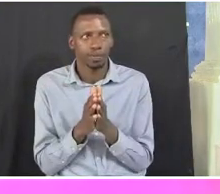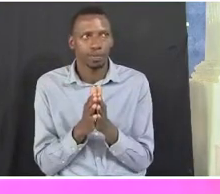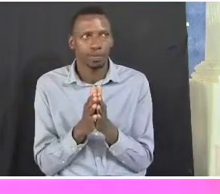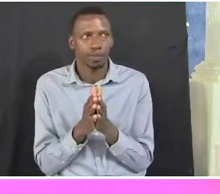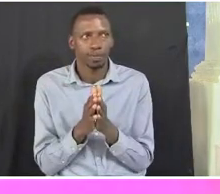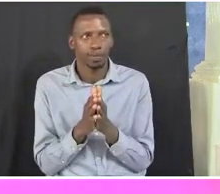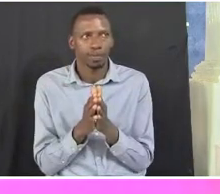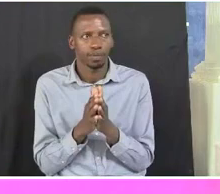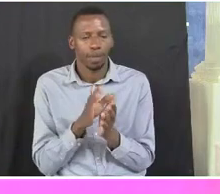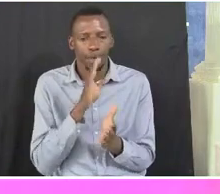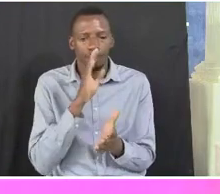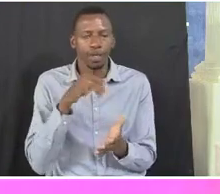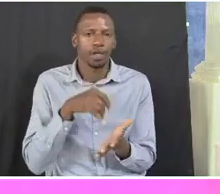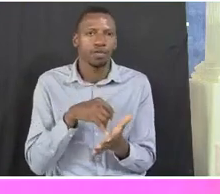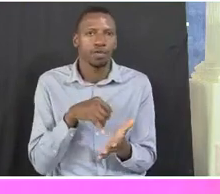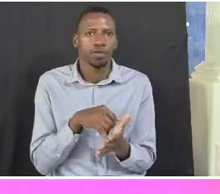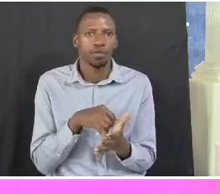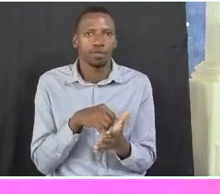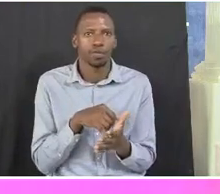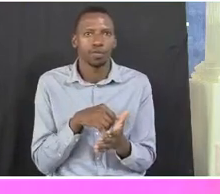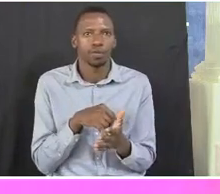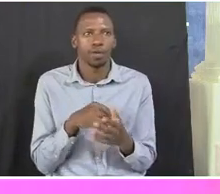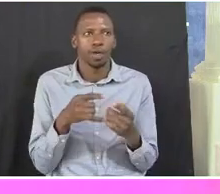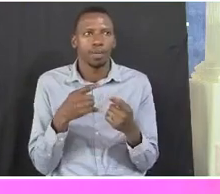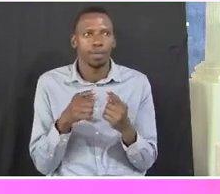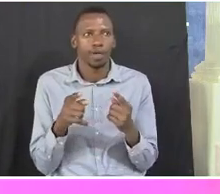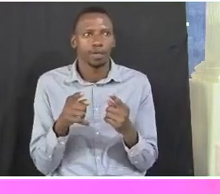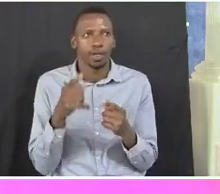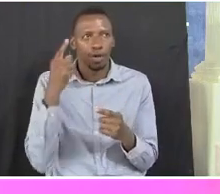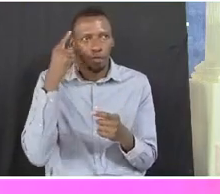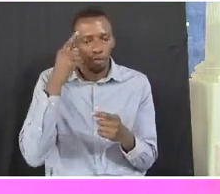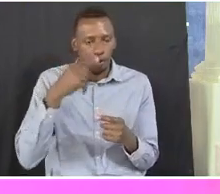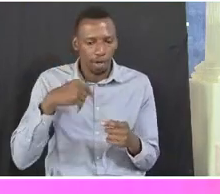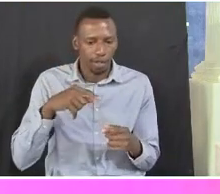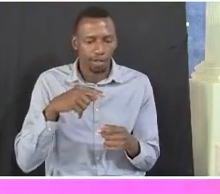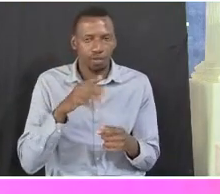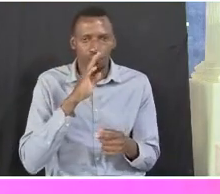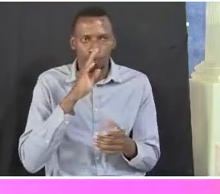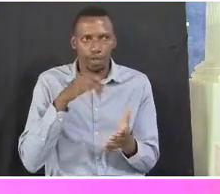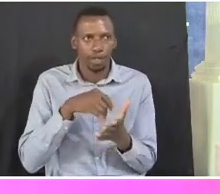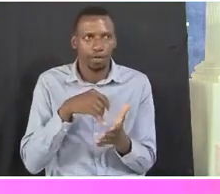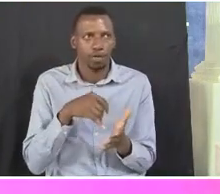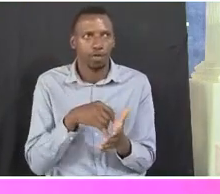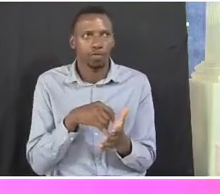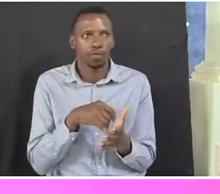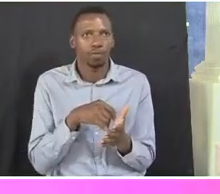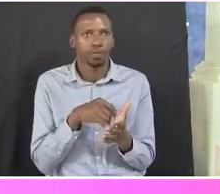get involved. But in order for us to get involved,